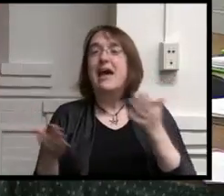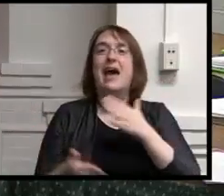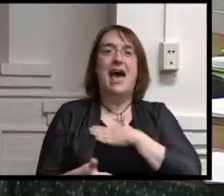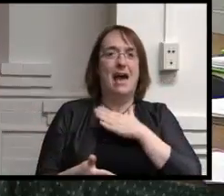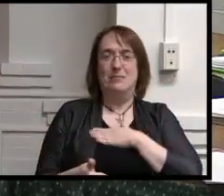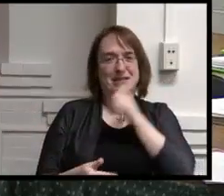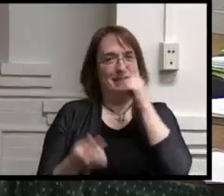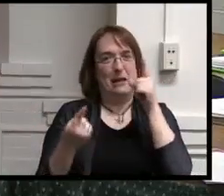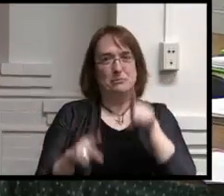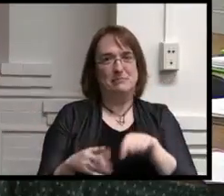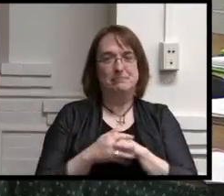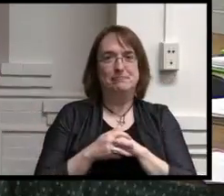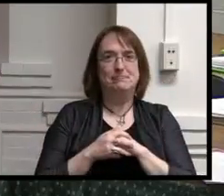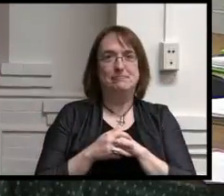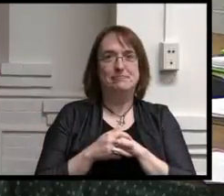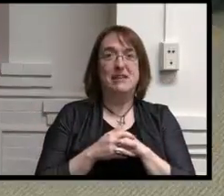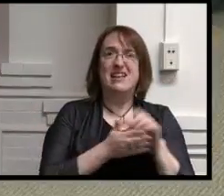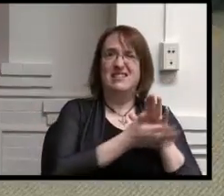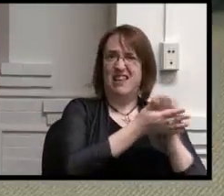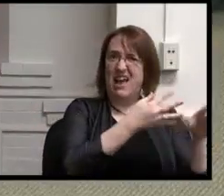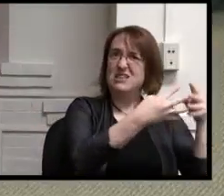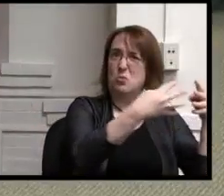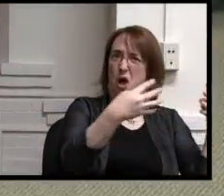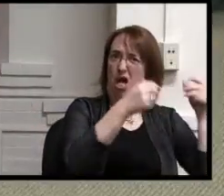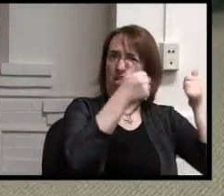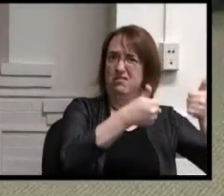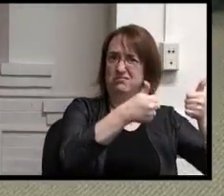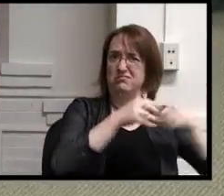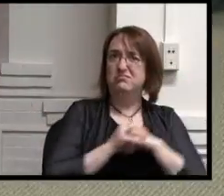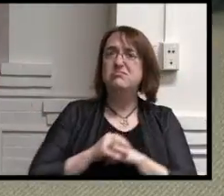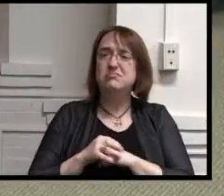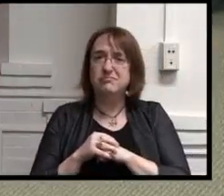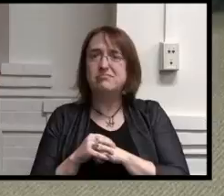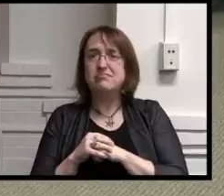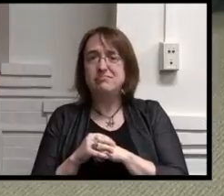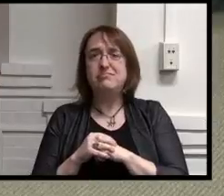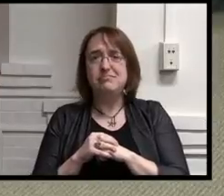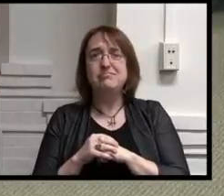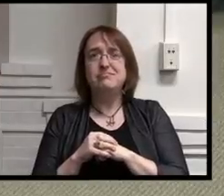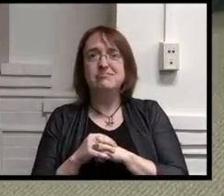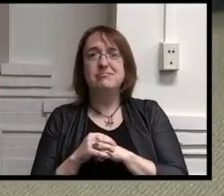go that route. no, absolutely. It's a really nice looking So I wish wall. we had.